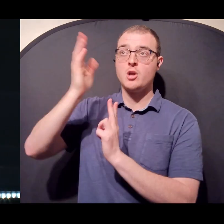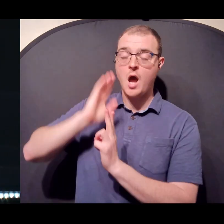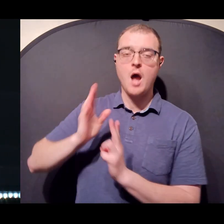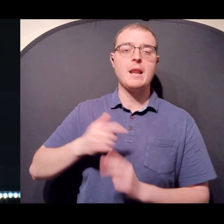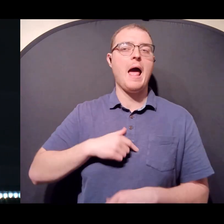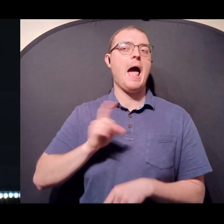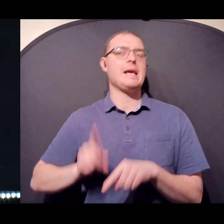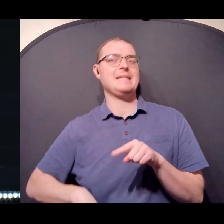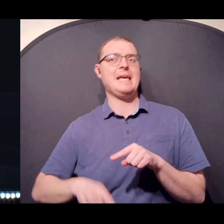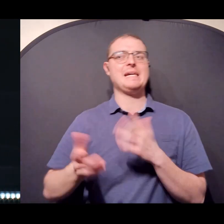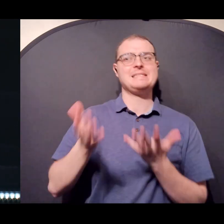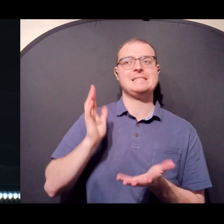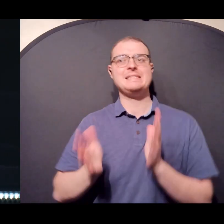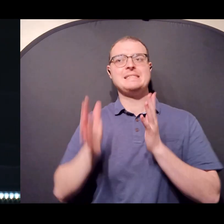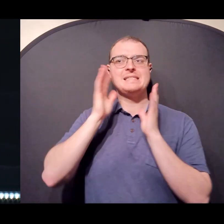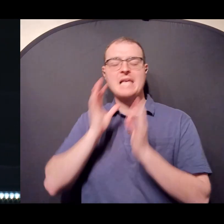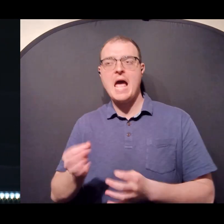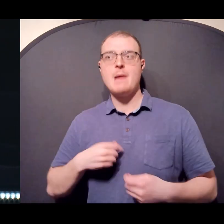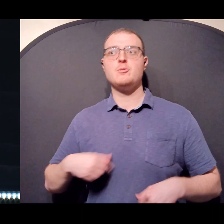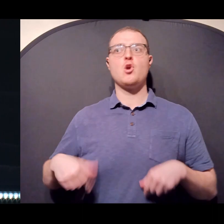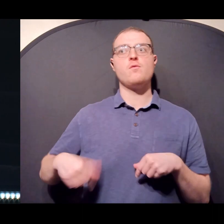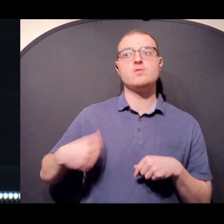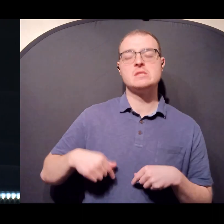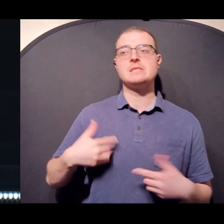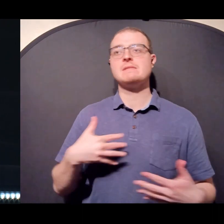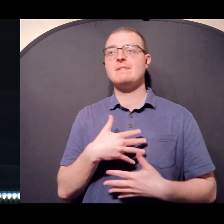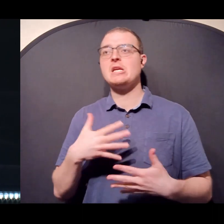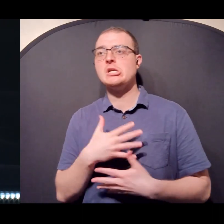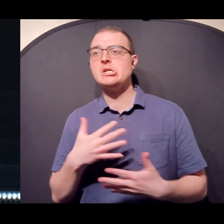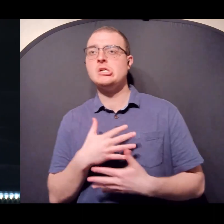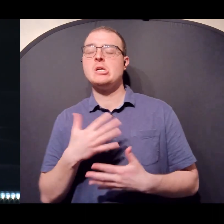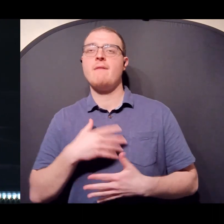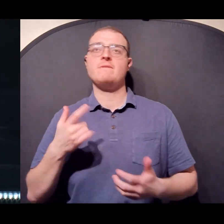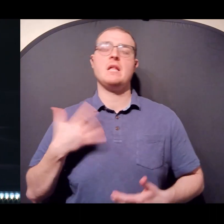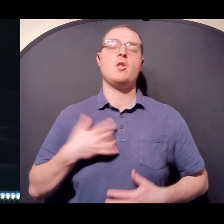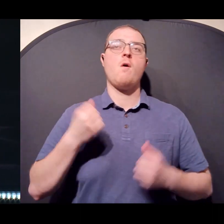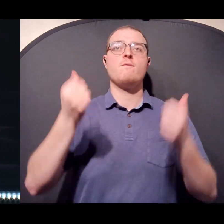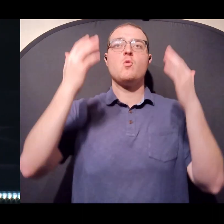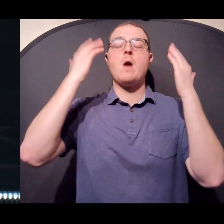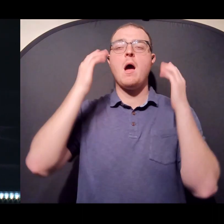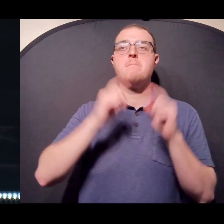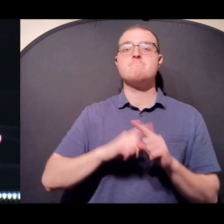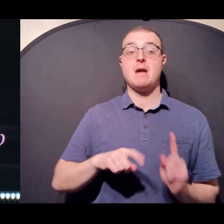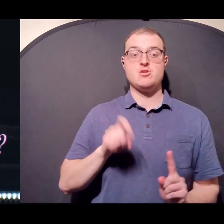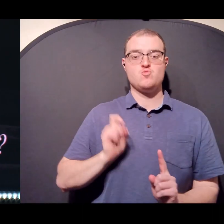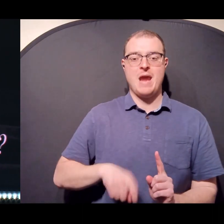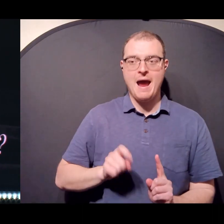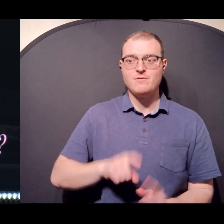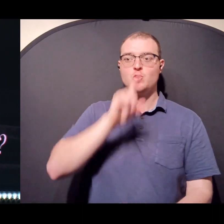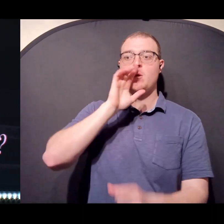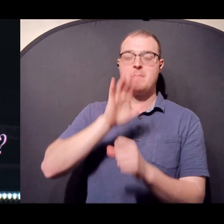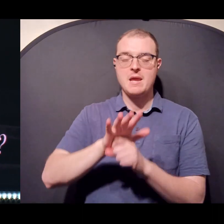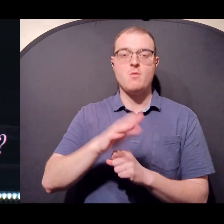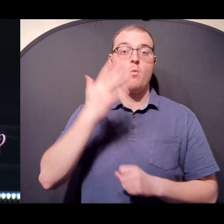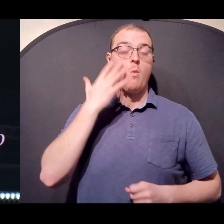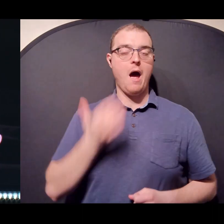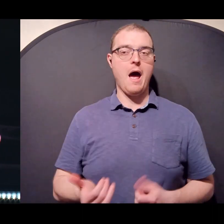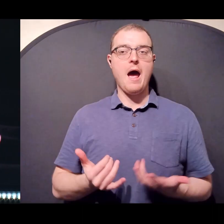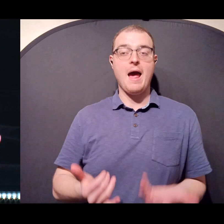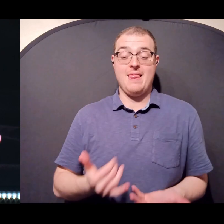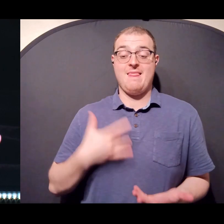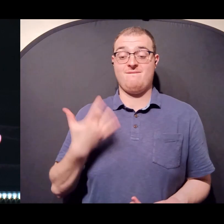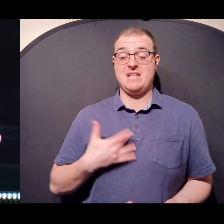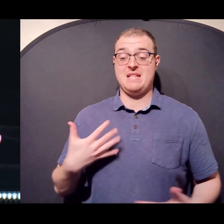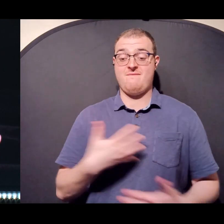honoring to God, but you can't commit to the decision because you're nervous and you're fearful and you're overwhelmed, but you need to